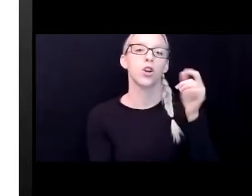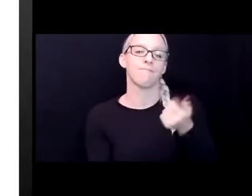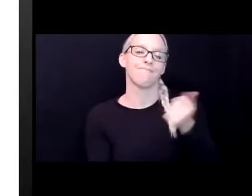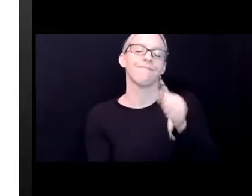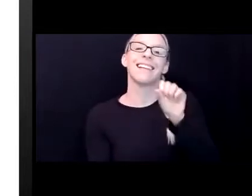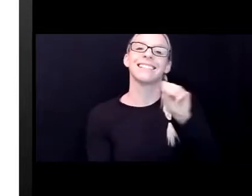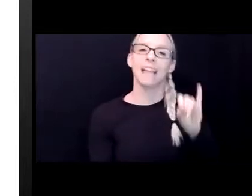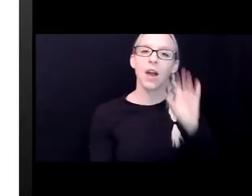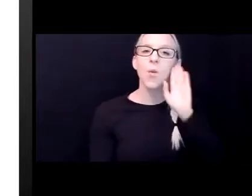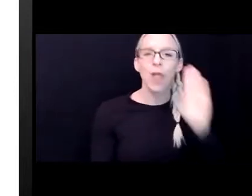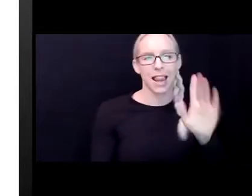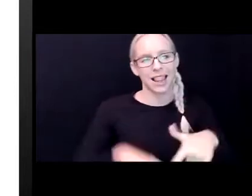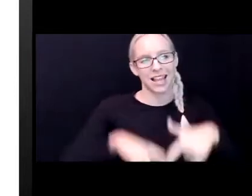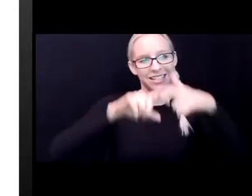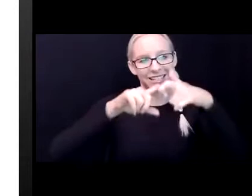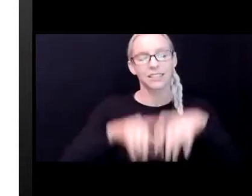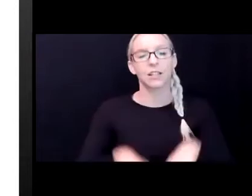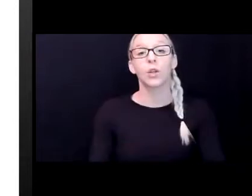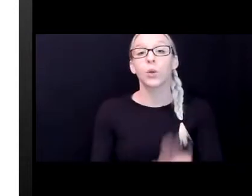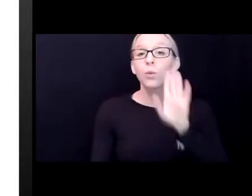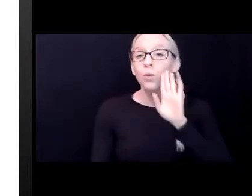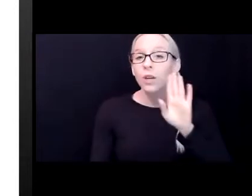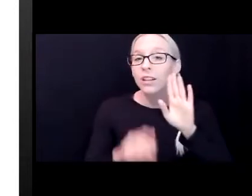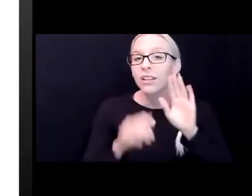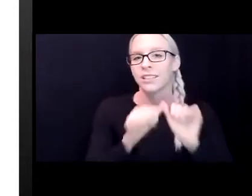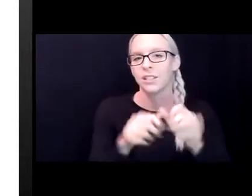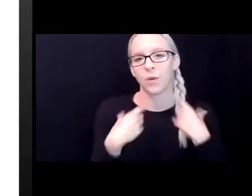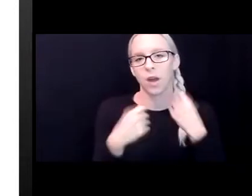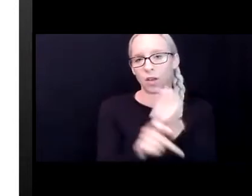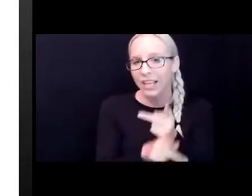get their Medicaid healthcare coverage as long as we're not up to that